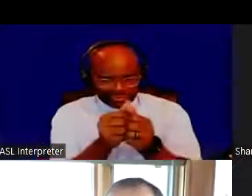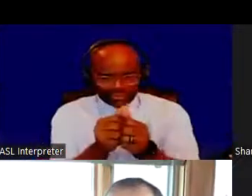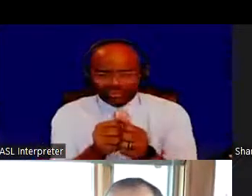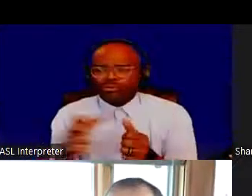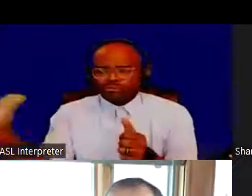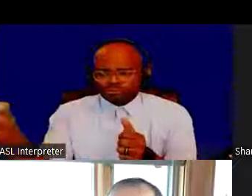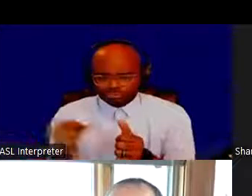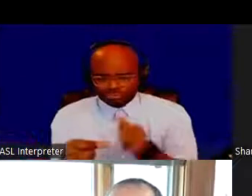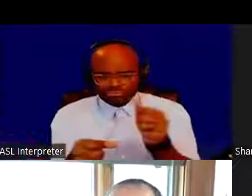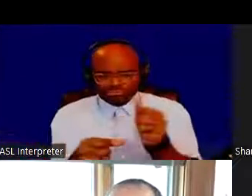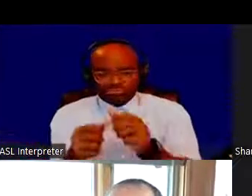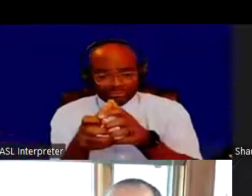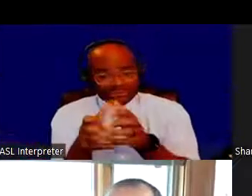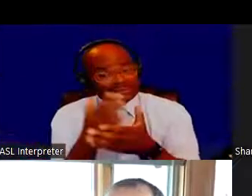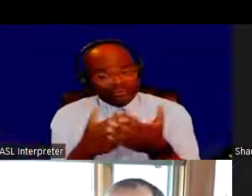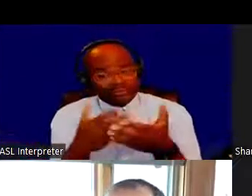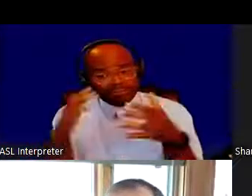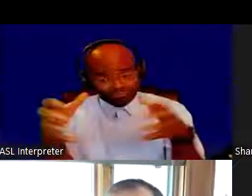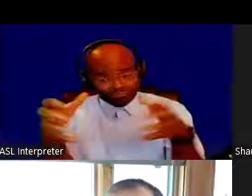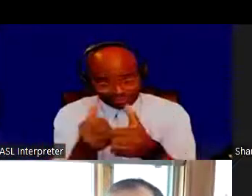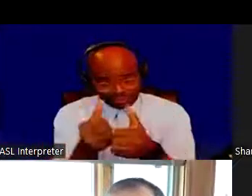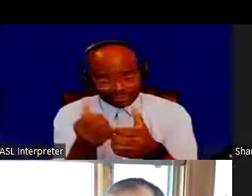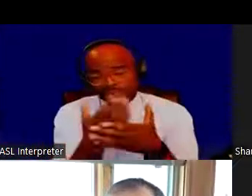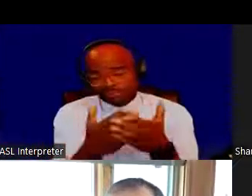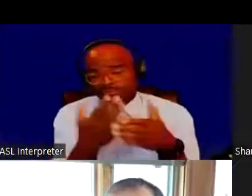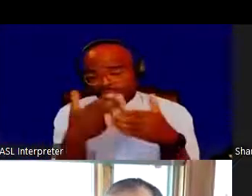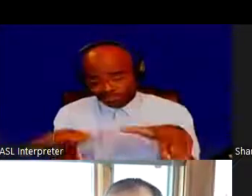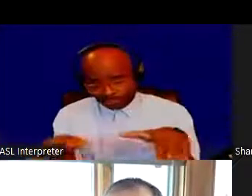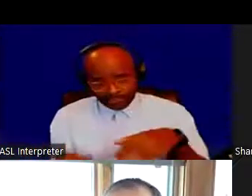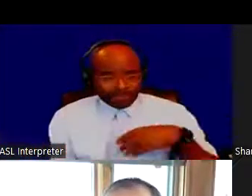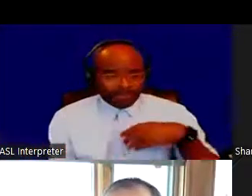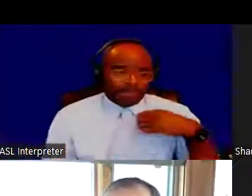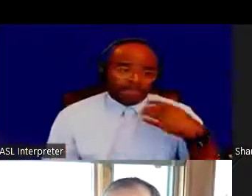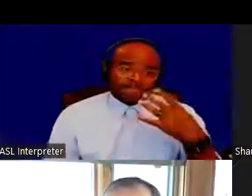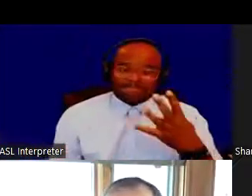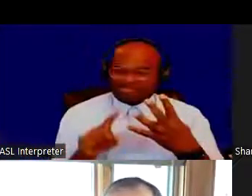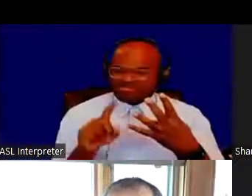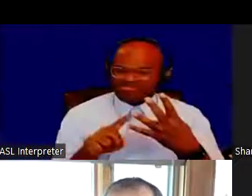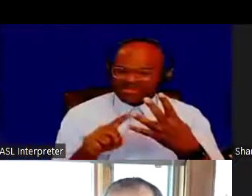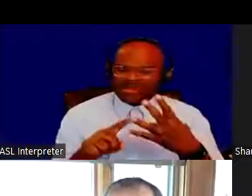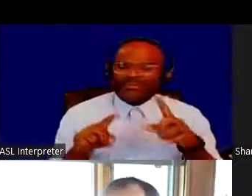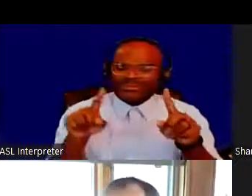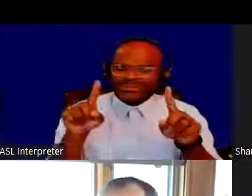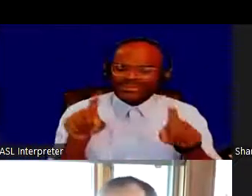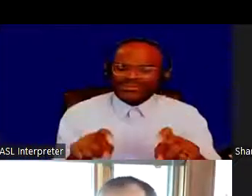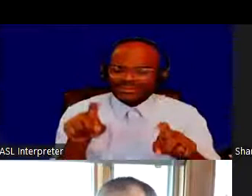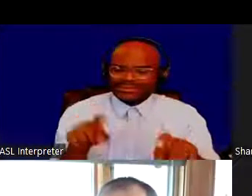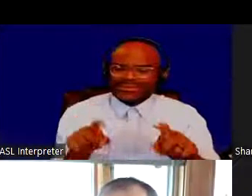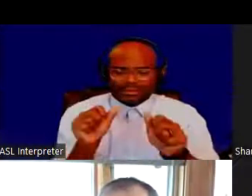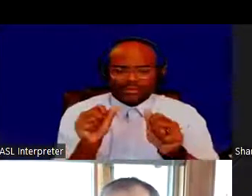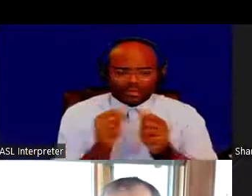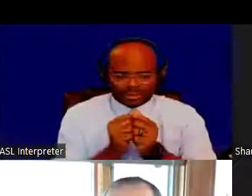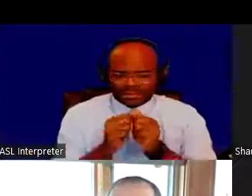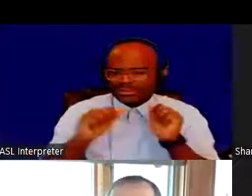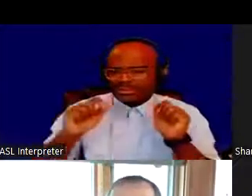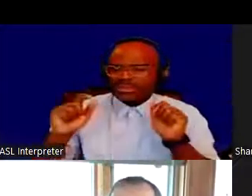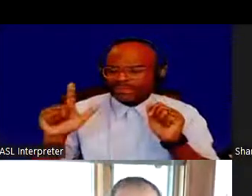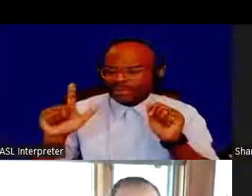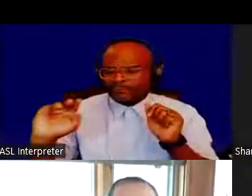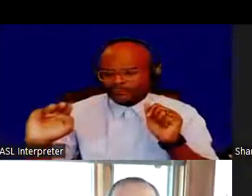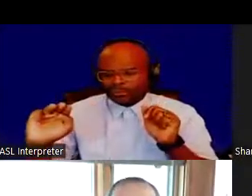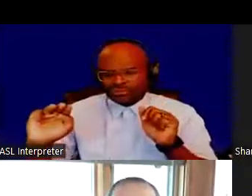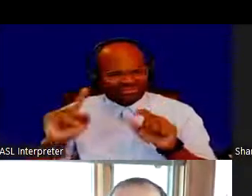can be split. Several rounds of iterative testing with land managers in a workshop format